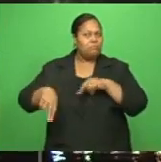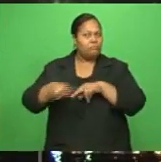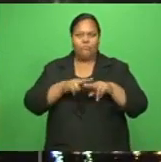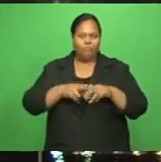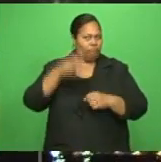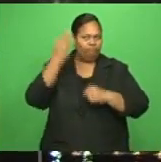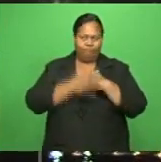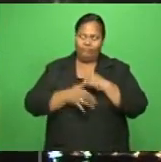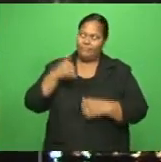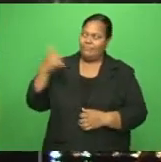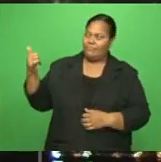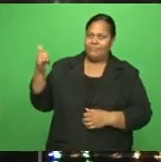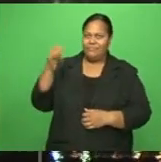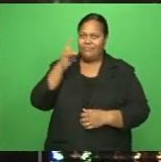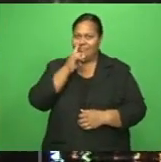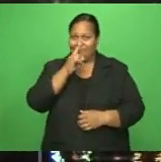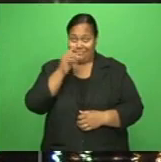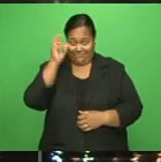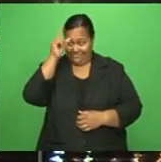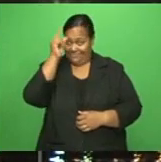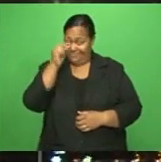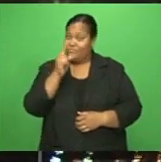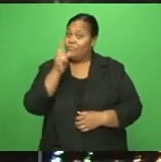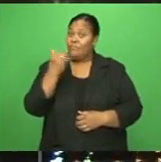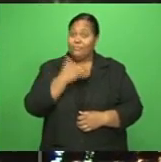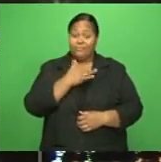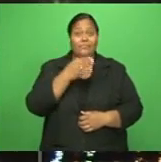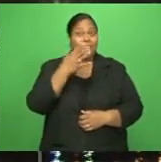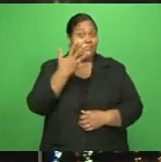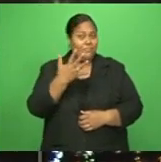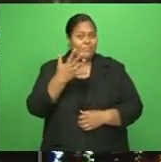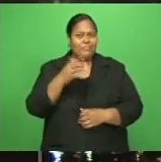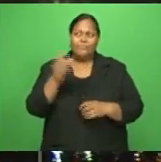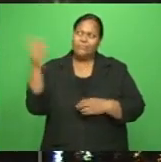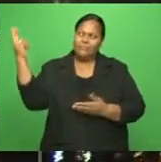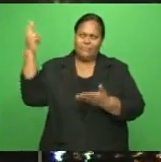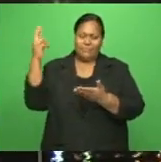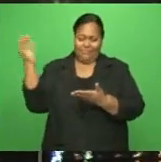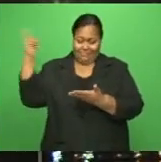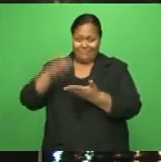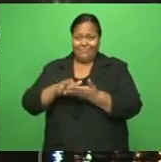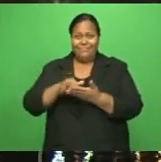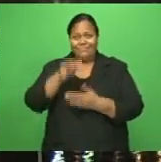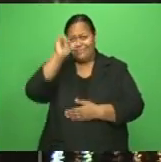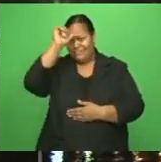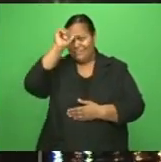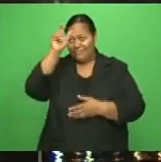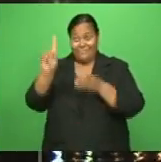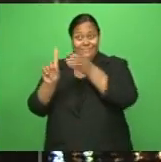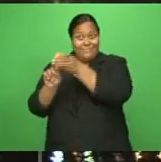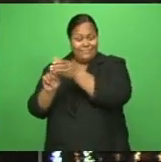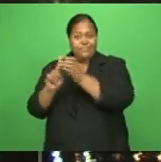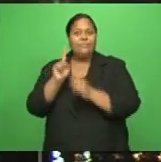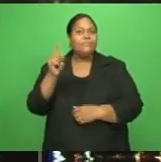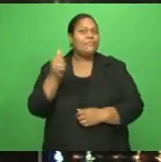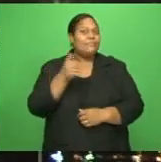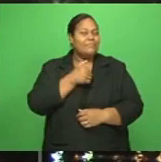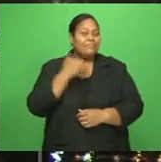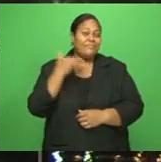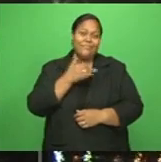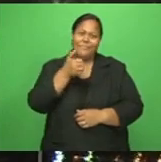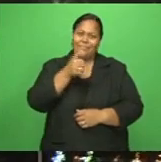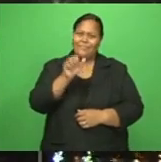own people. With 105 Fijians returning from India in quarantine and 162 soldiers being cleared